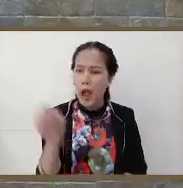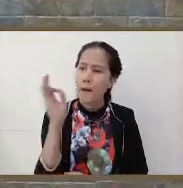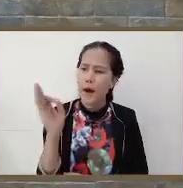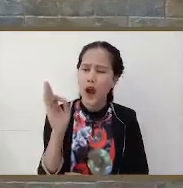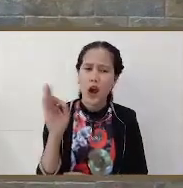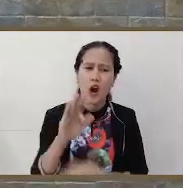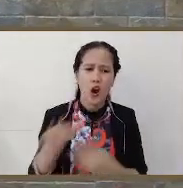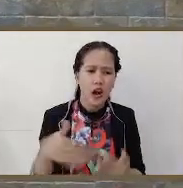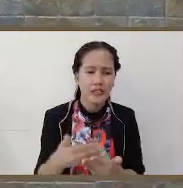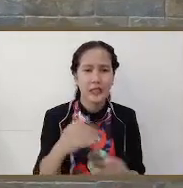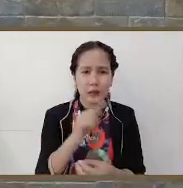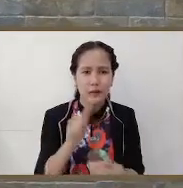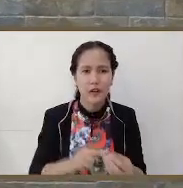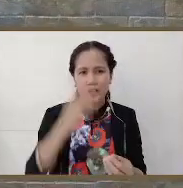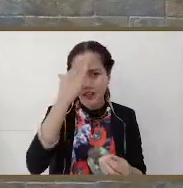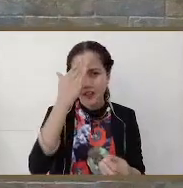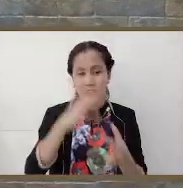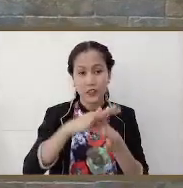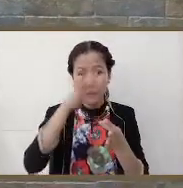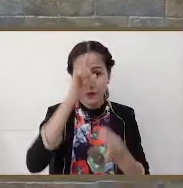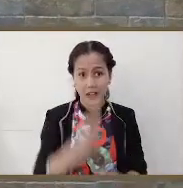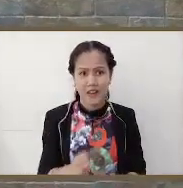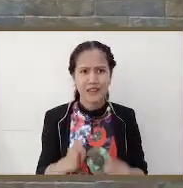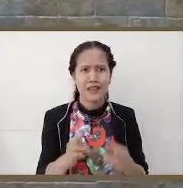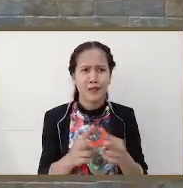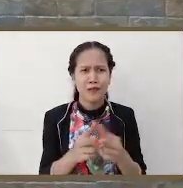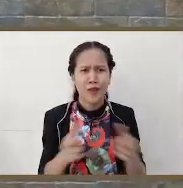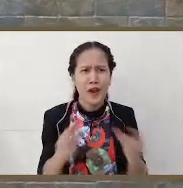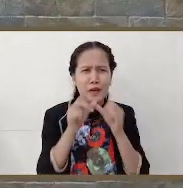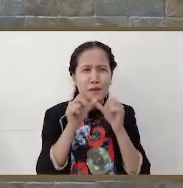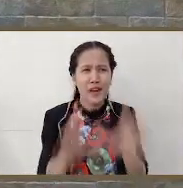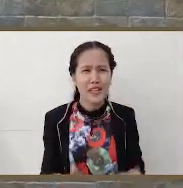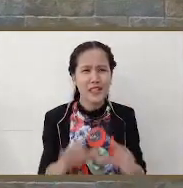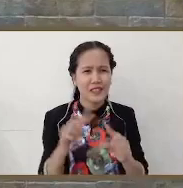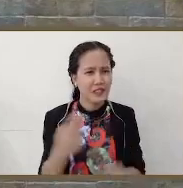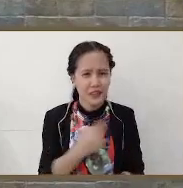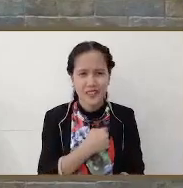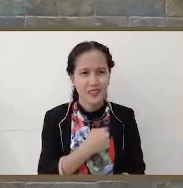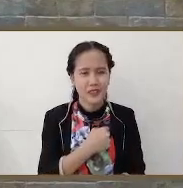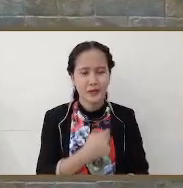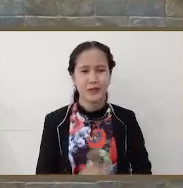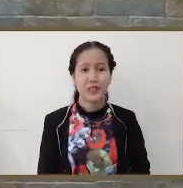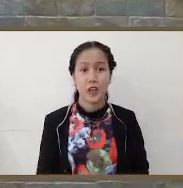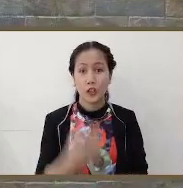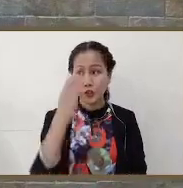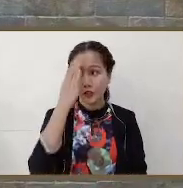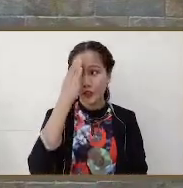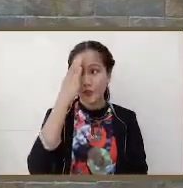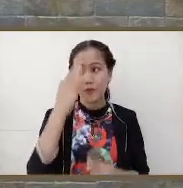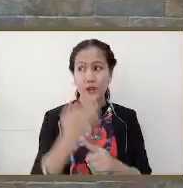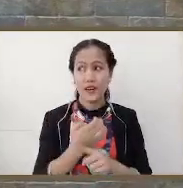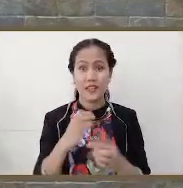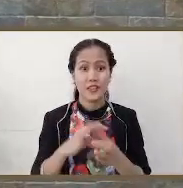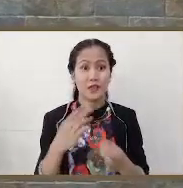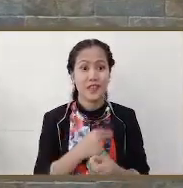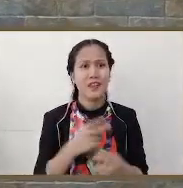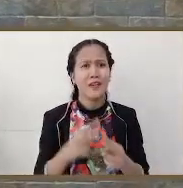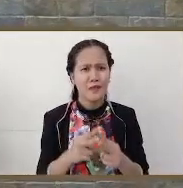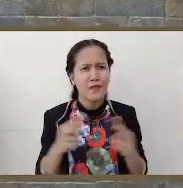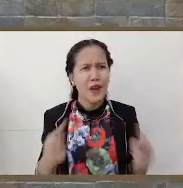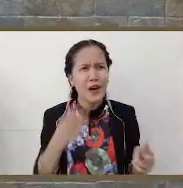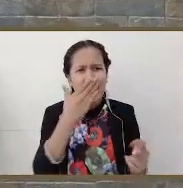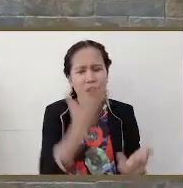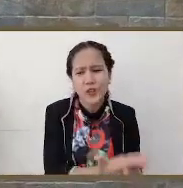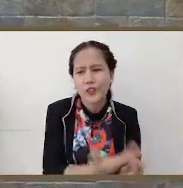of God, it is a great blessing, brethren, to be in this position. Amen. Alam ko ang bawat isa po sa atin, masaya na malaman po yan that we